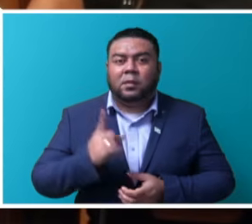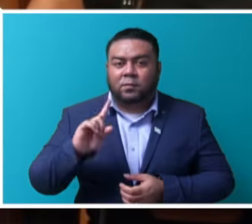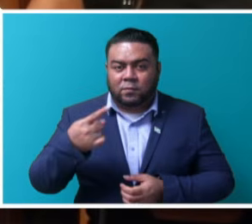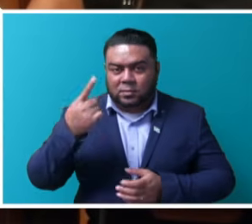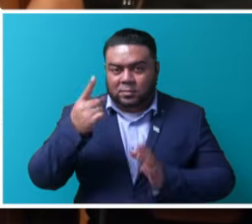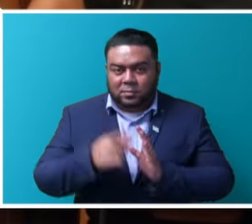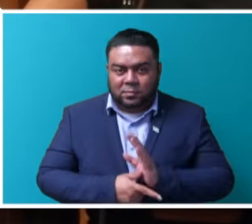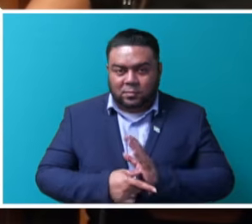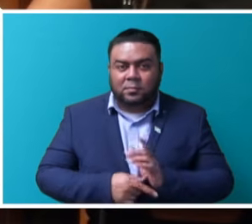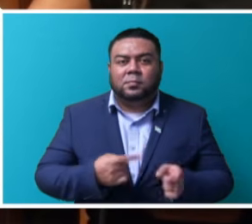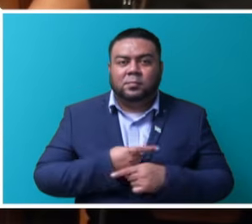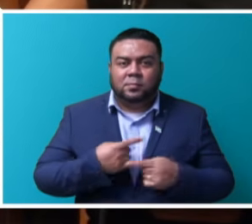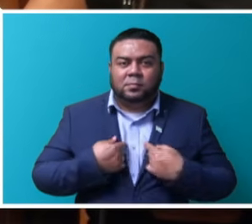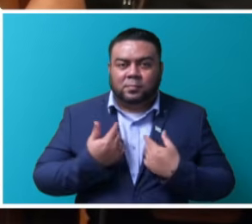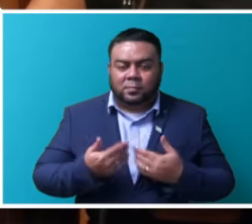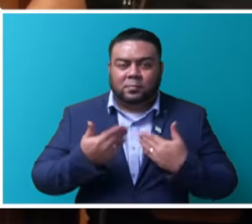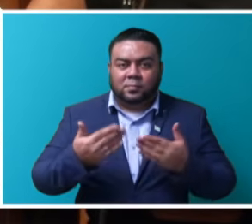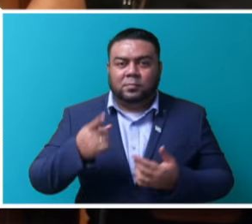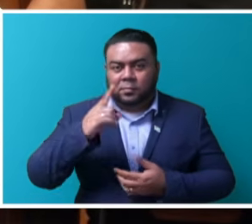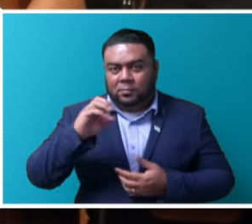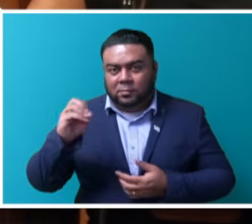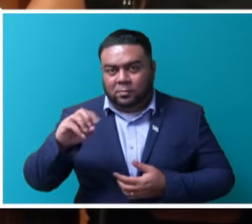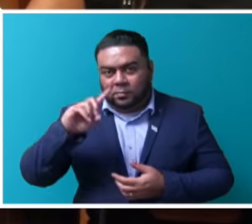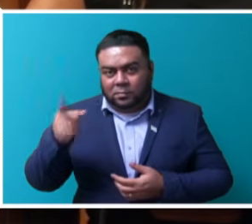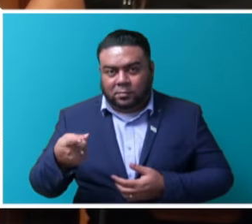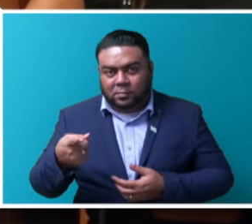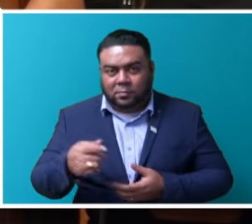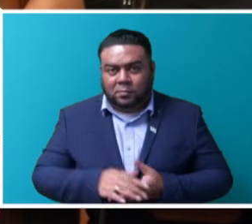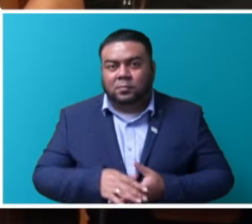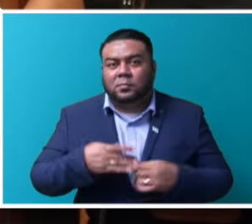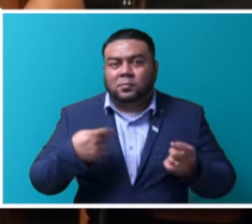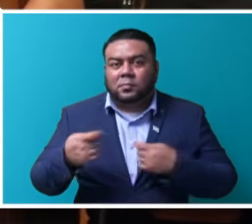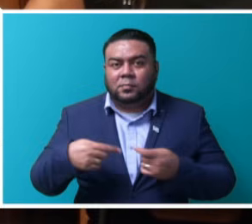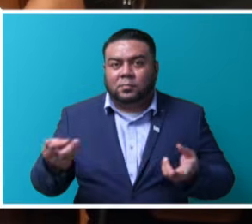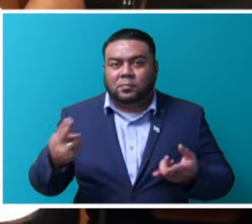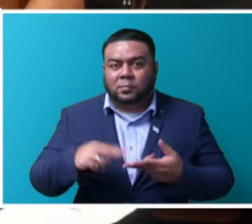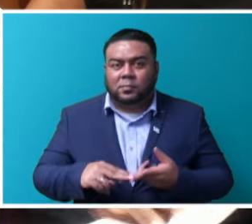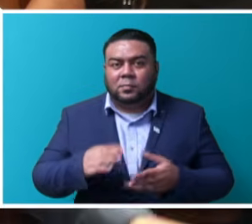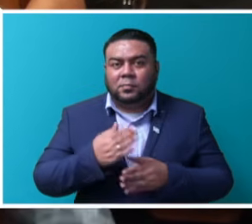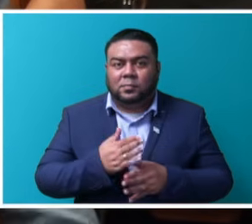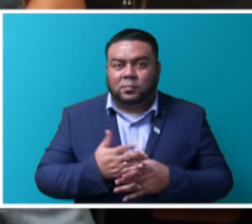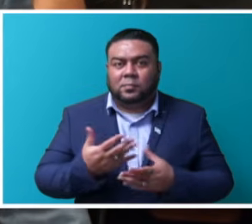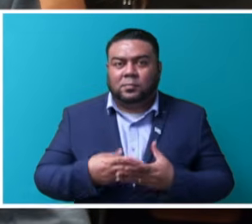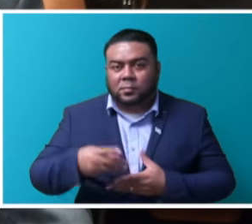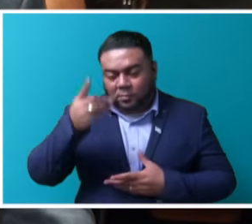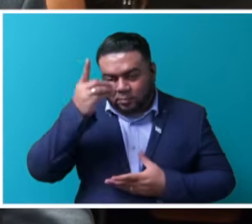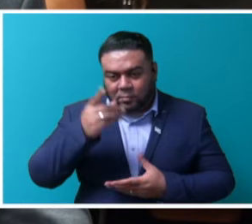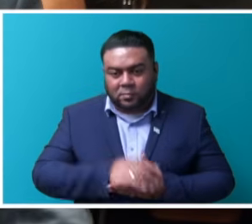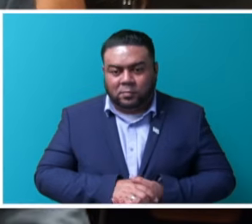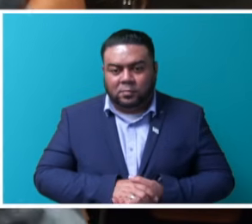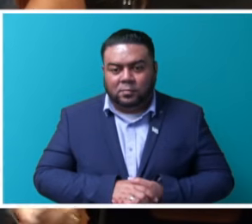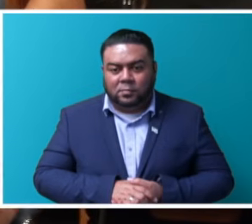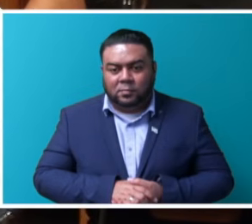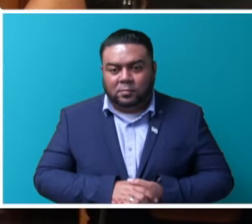time, we are also providing 100,000 allocation to the Fiji Trade Union Congress for Worker Education Program.